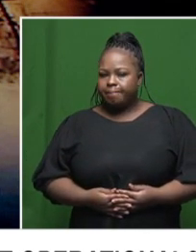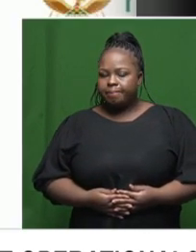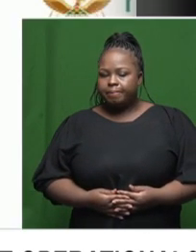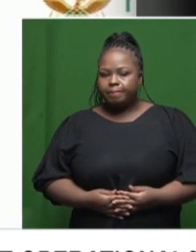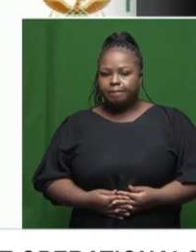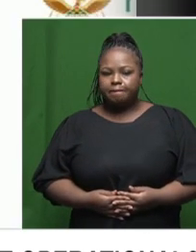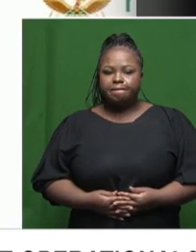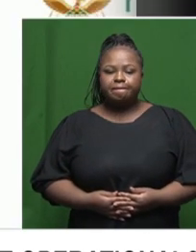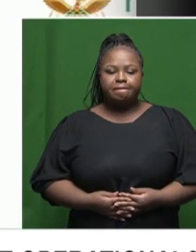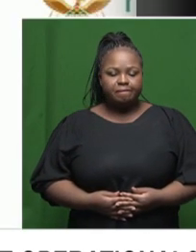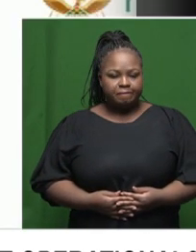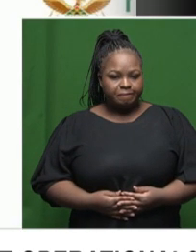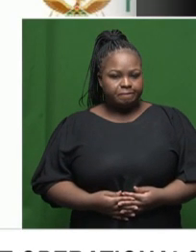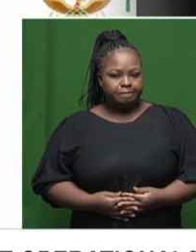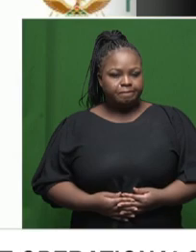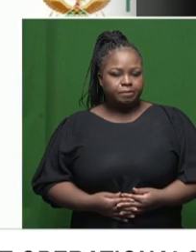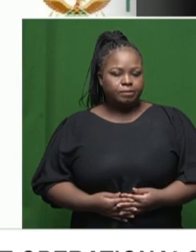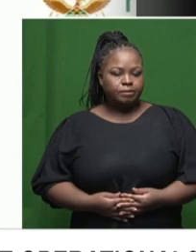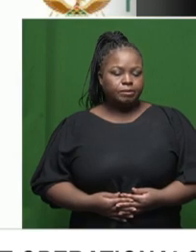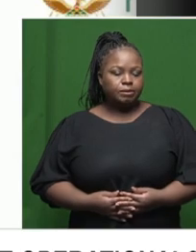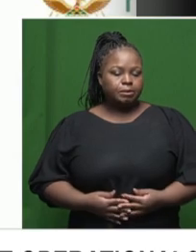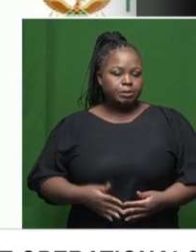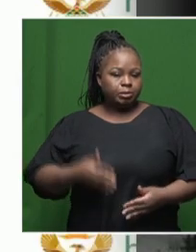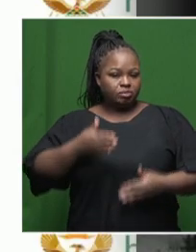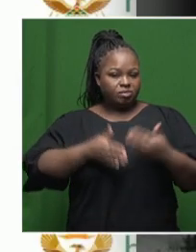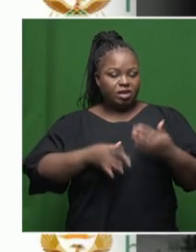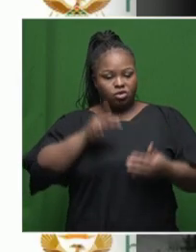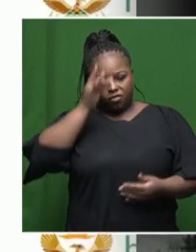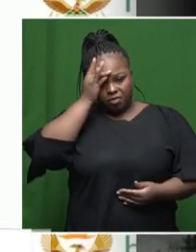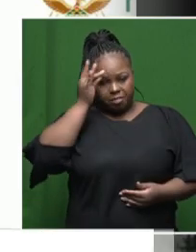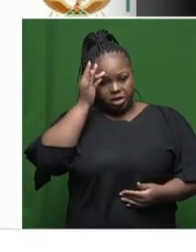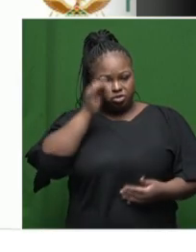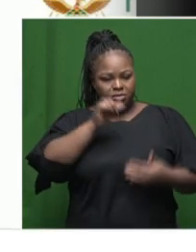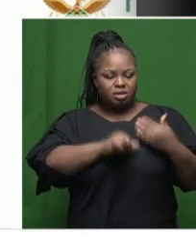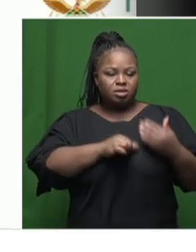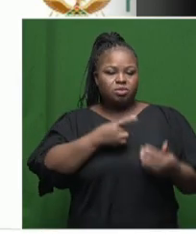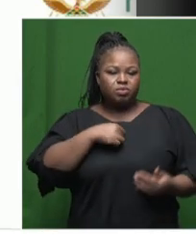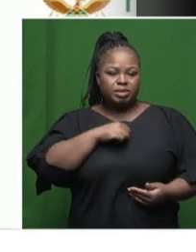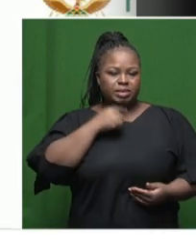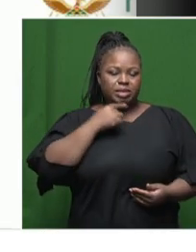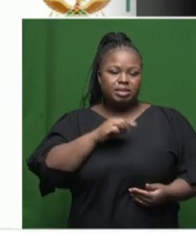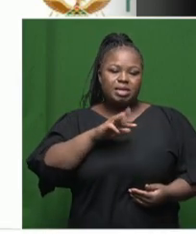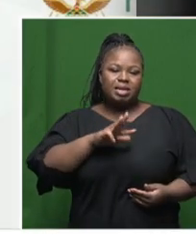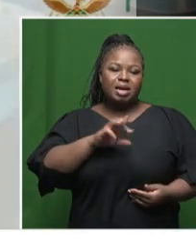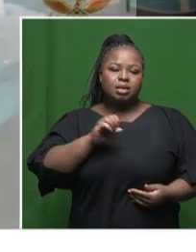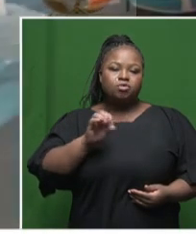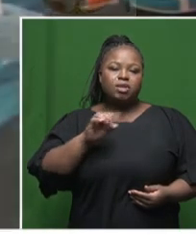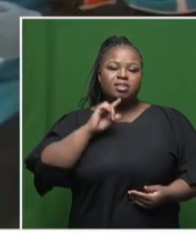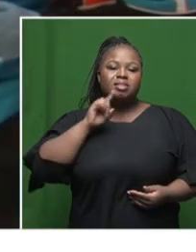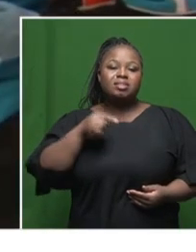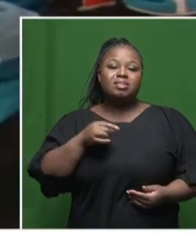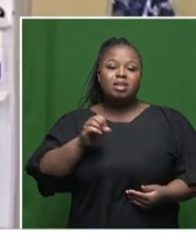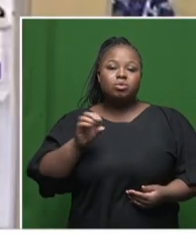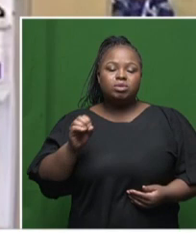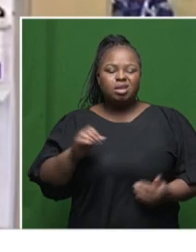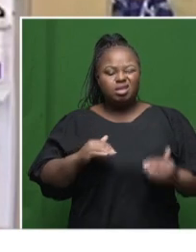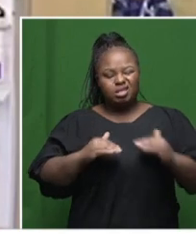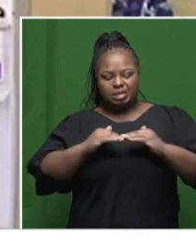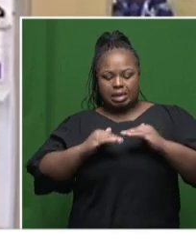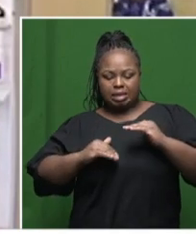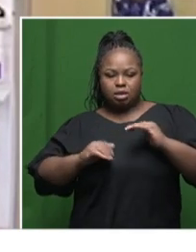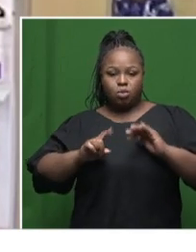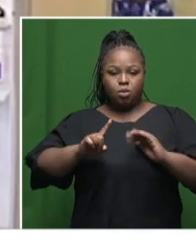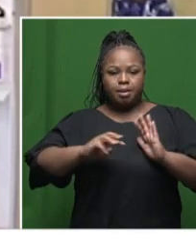you know, look, as we announced during the end of March that we had to dispose about 900,000, just below a million doses of